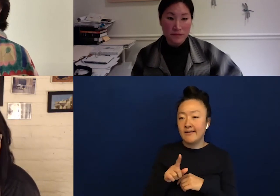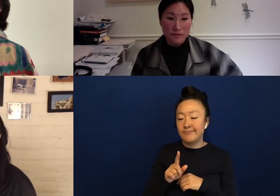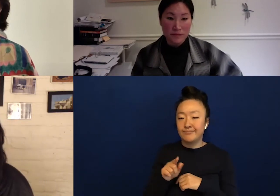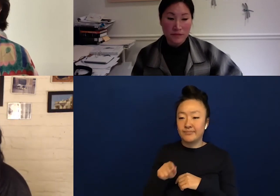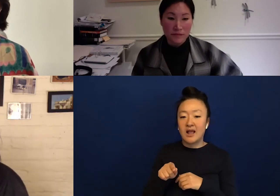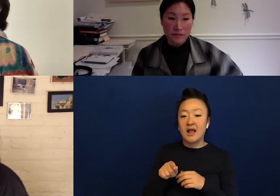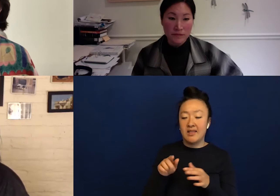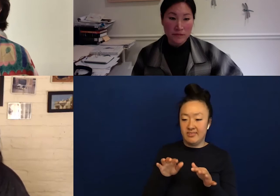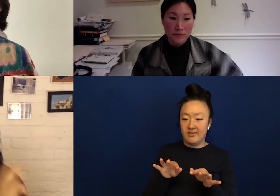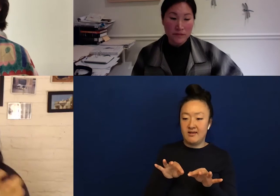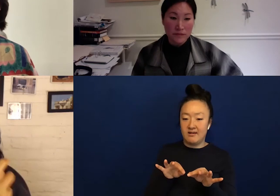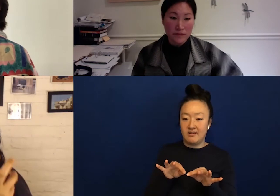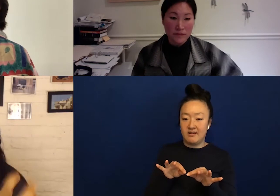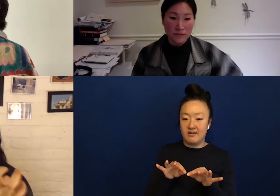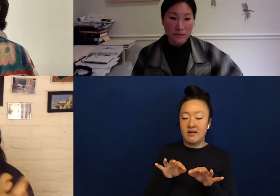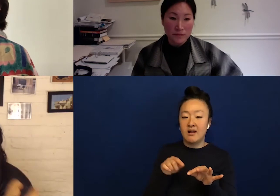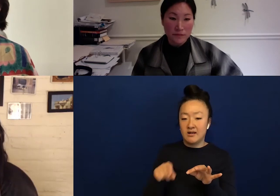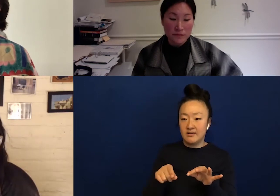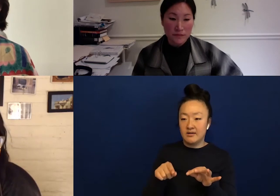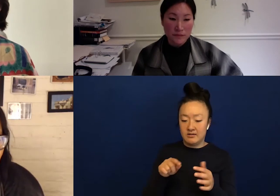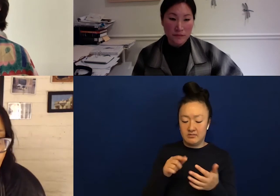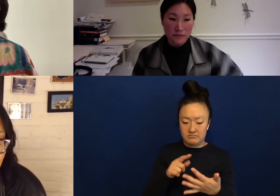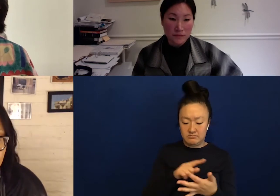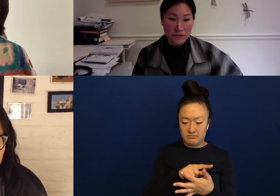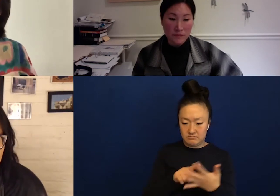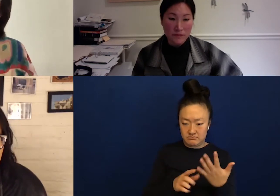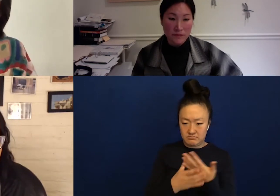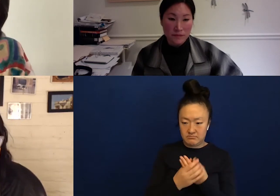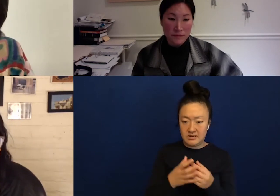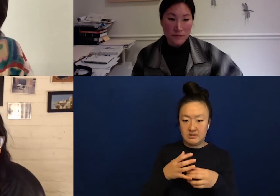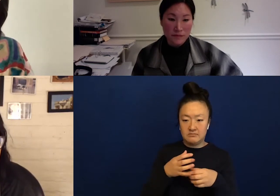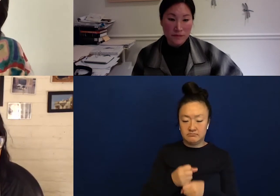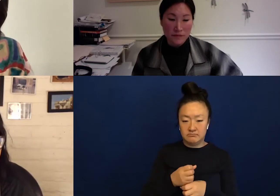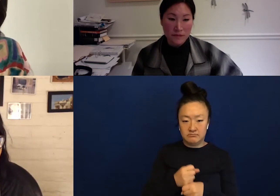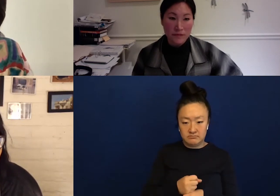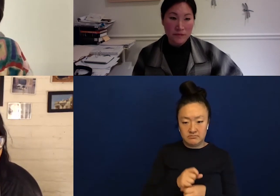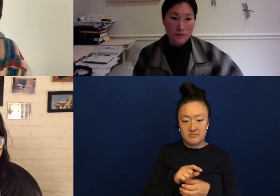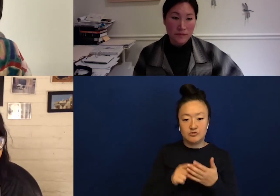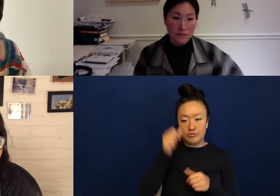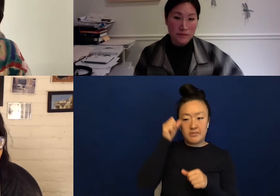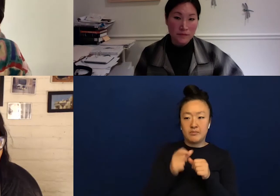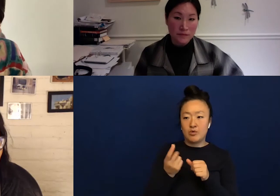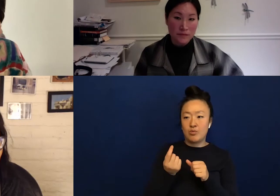had been developed to remember what the activities of daily living are, and I think it's like,